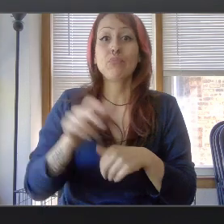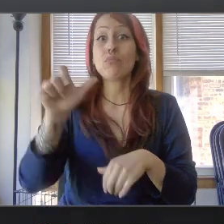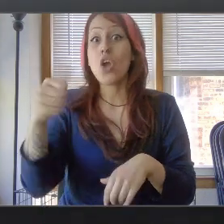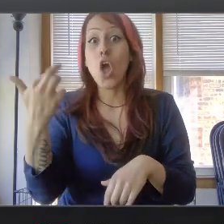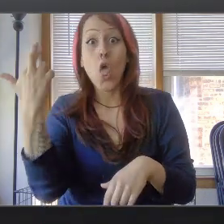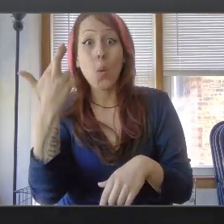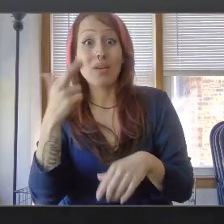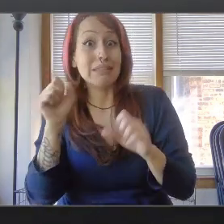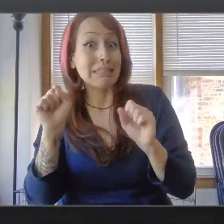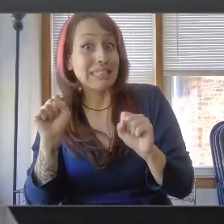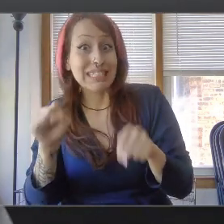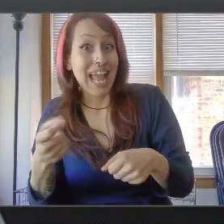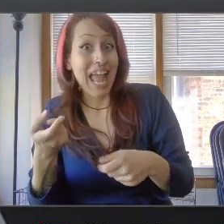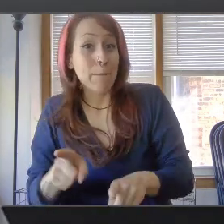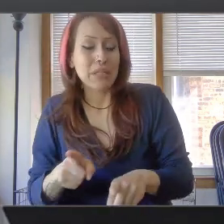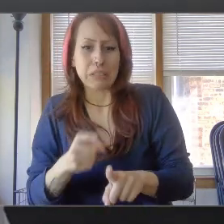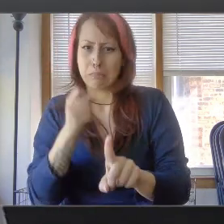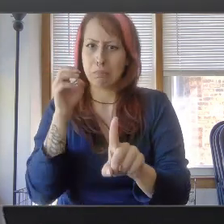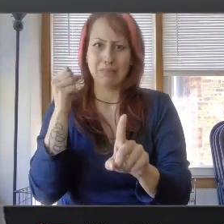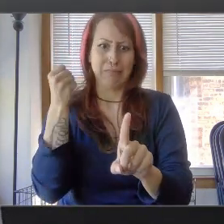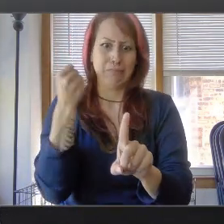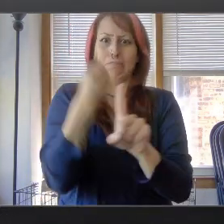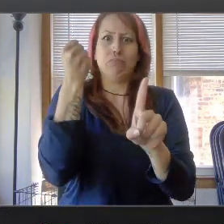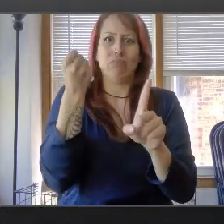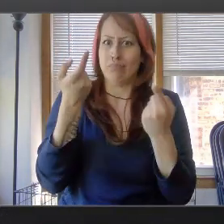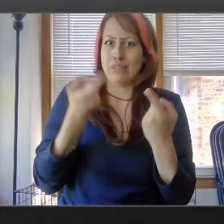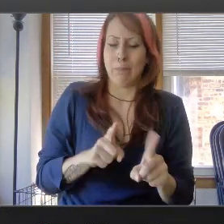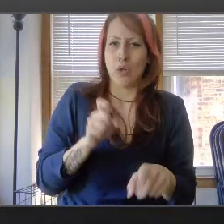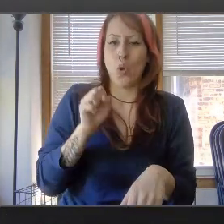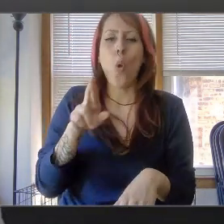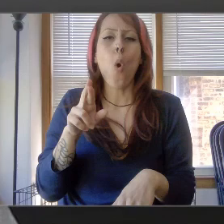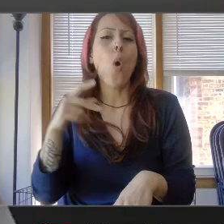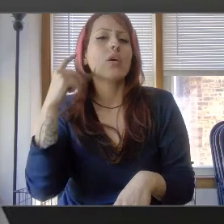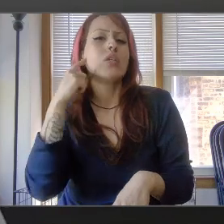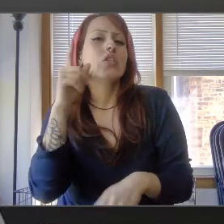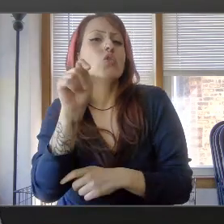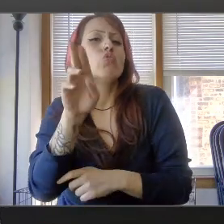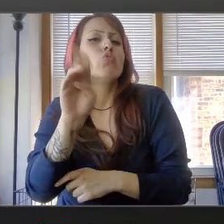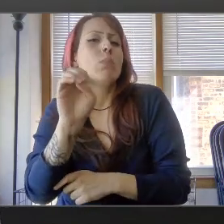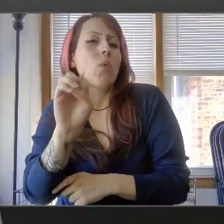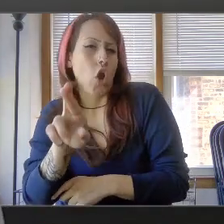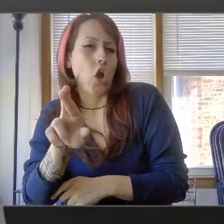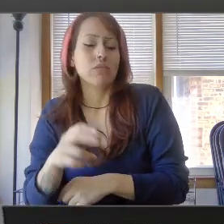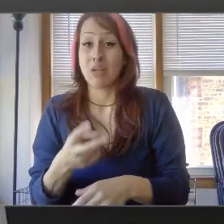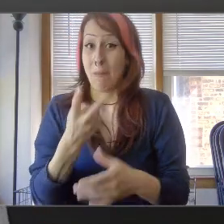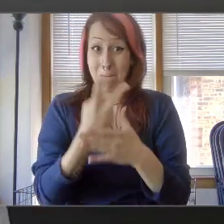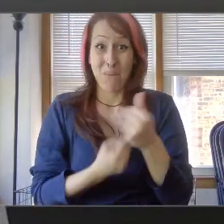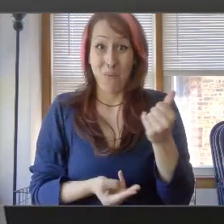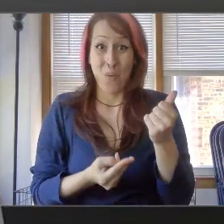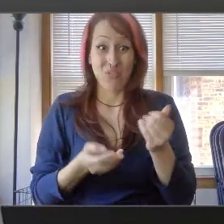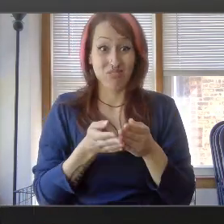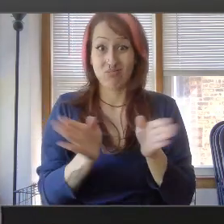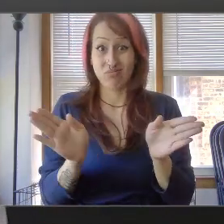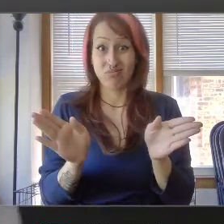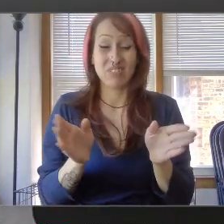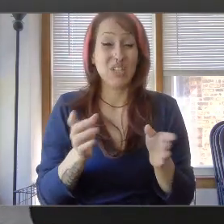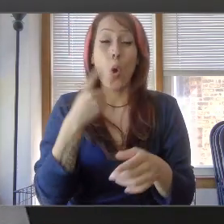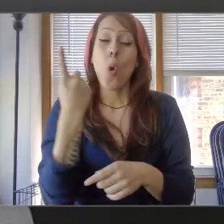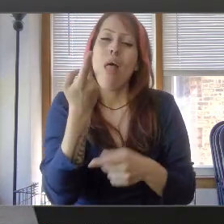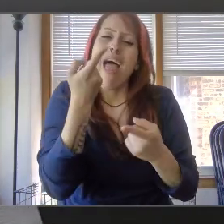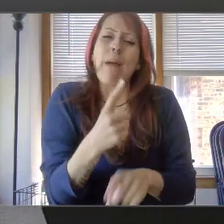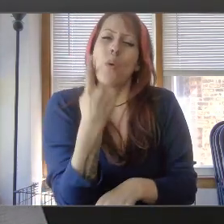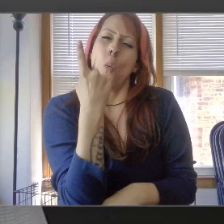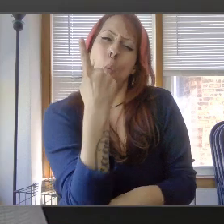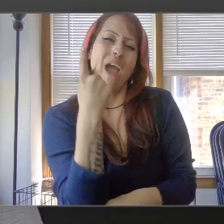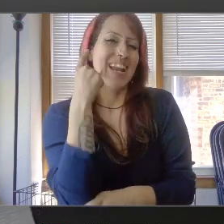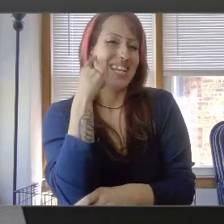and acoustic neuromas or tumors, both of which generally occur in only one ear at a time. If you ever experience hearing